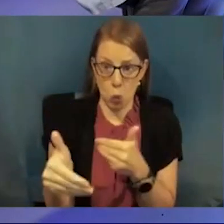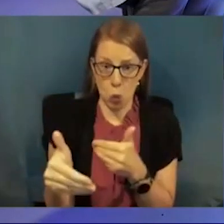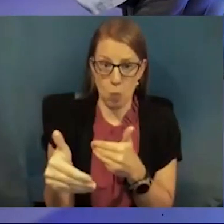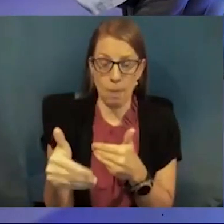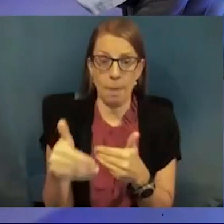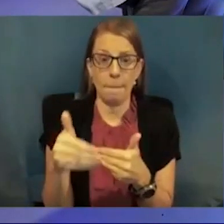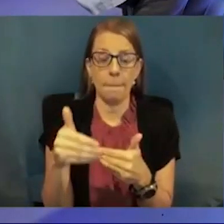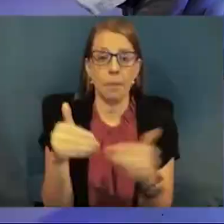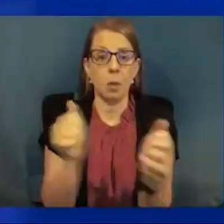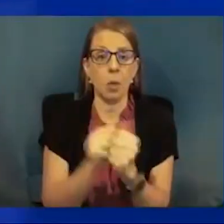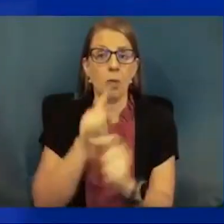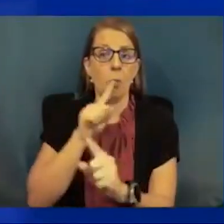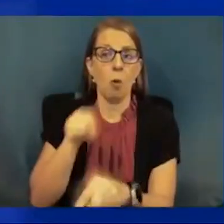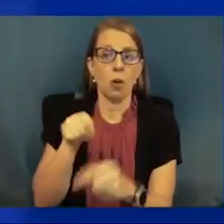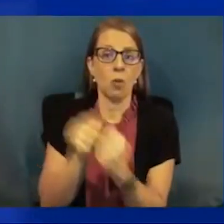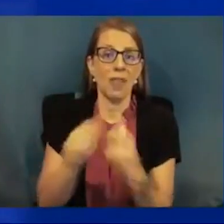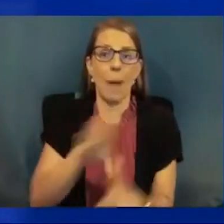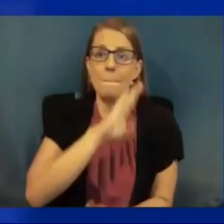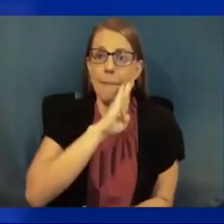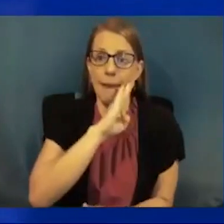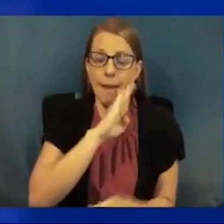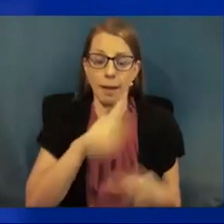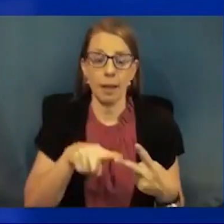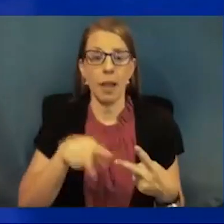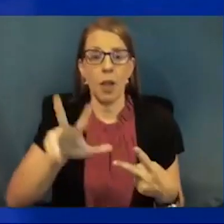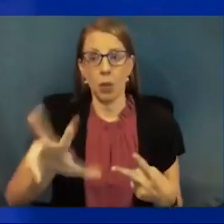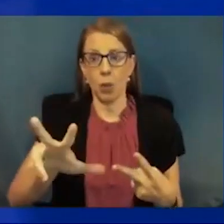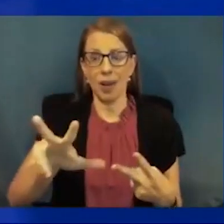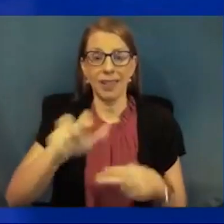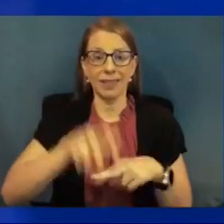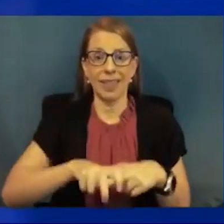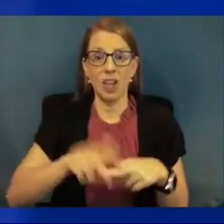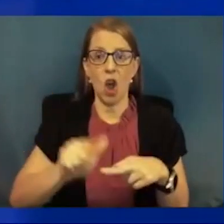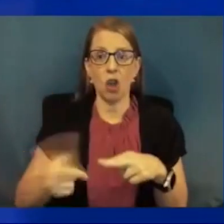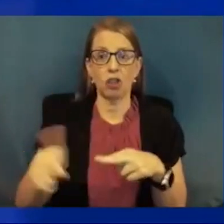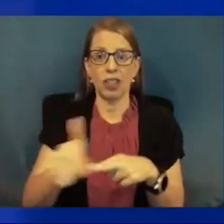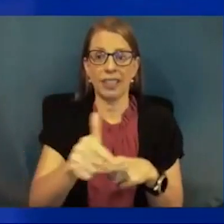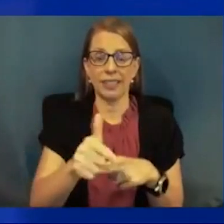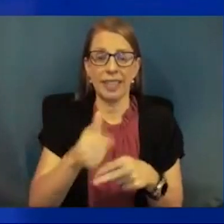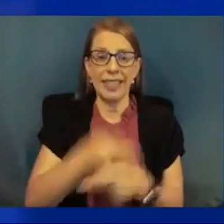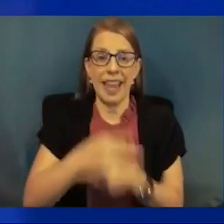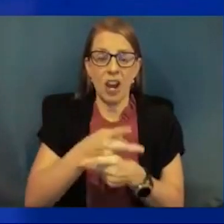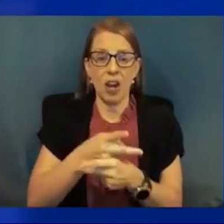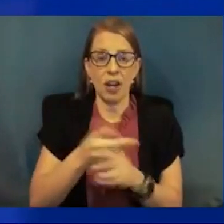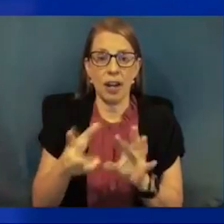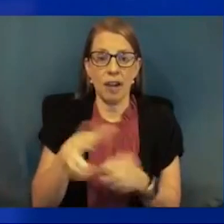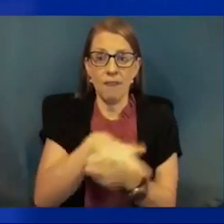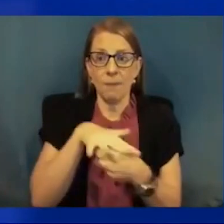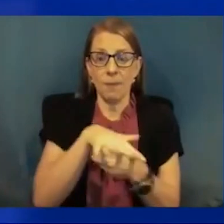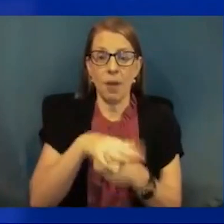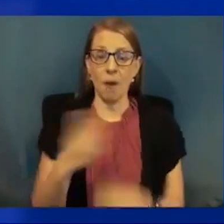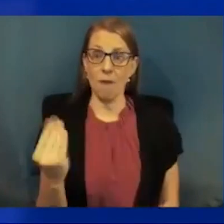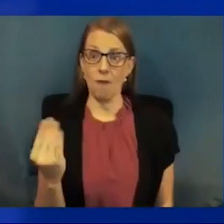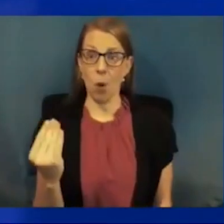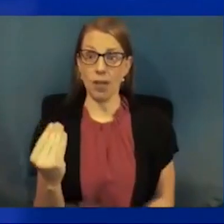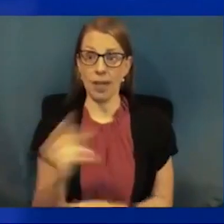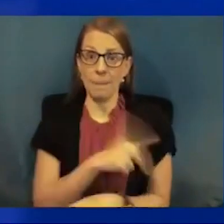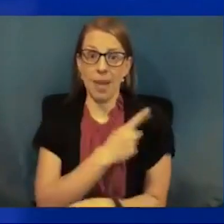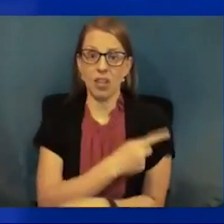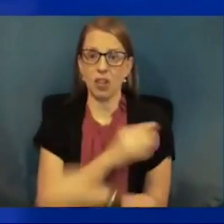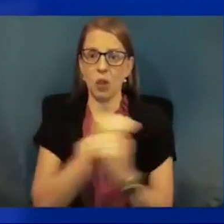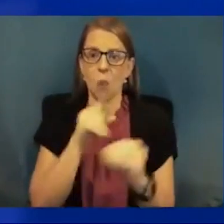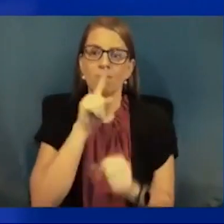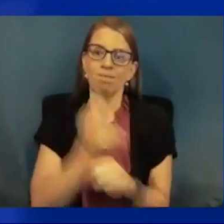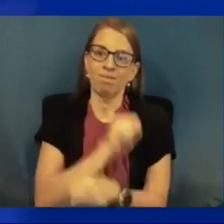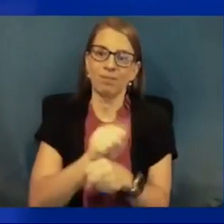orders without a bed and 3 sitting in alternate care areas, which means there's 14 patients who don't have a real hospital bed right now. And that's part of the struggle